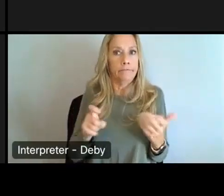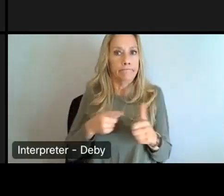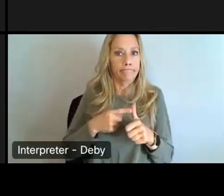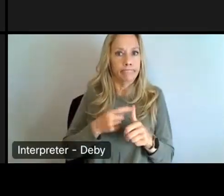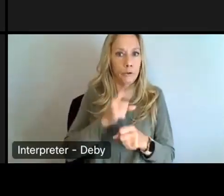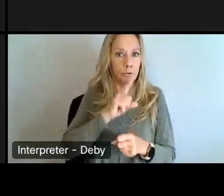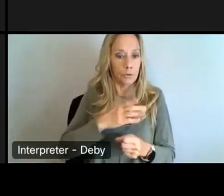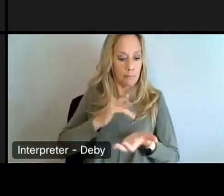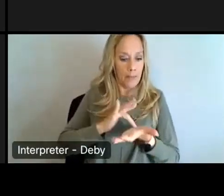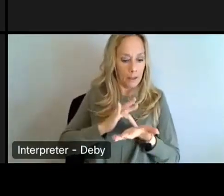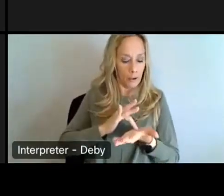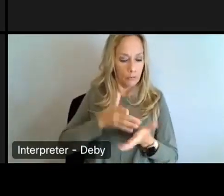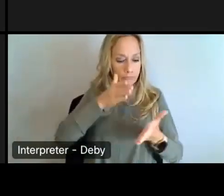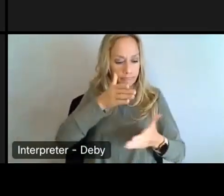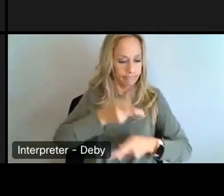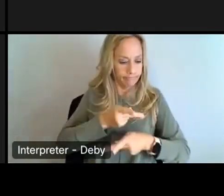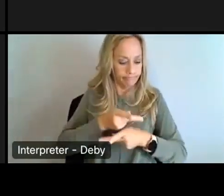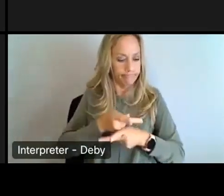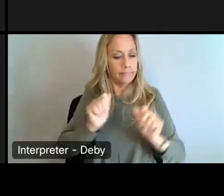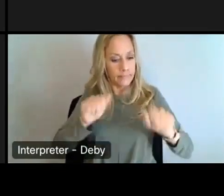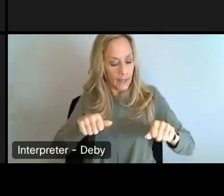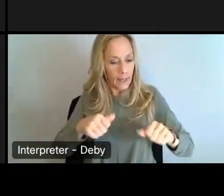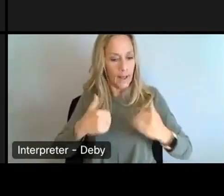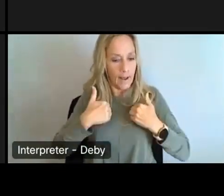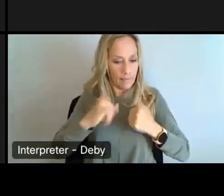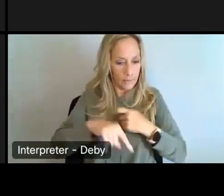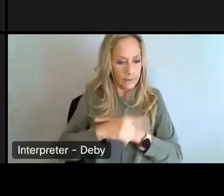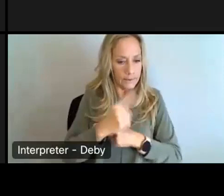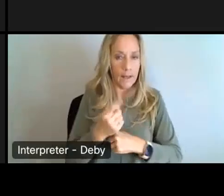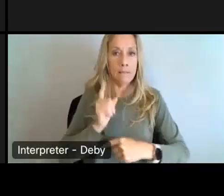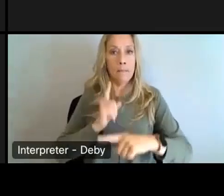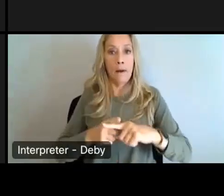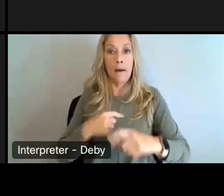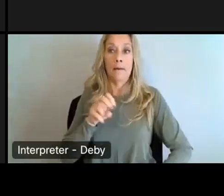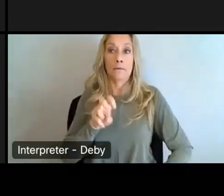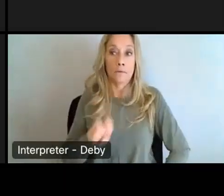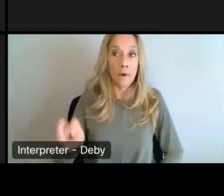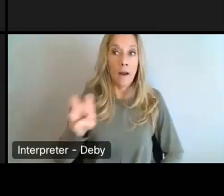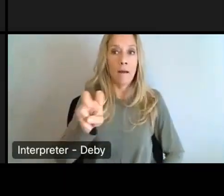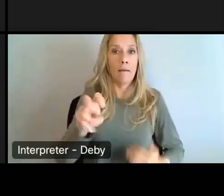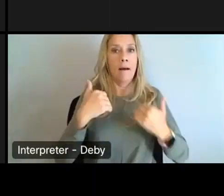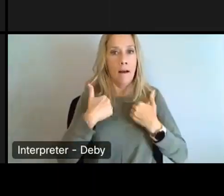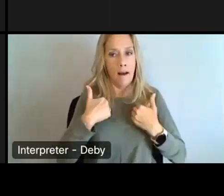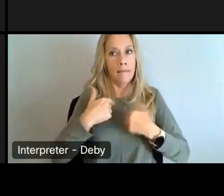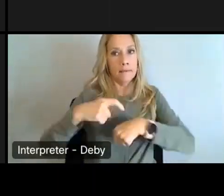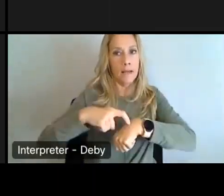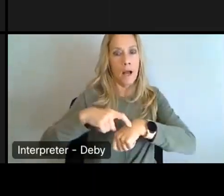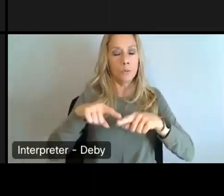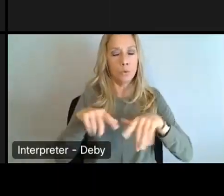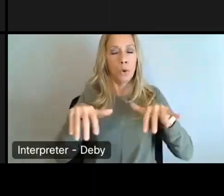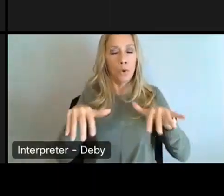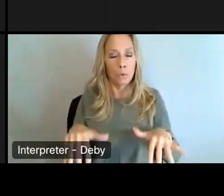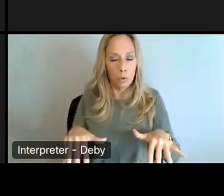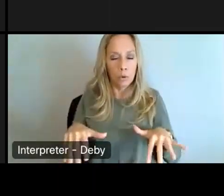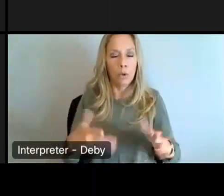medical was taken care of, making sure that I did have downtime um, while traveling, just to catch my